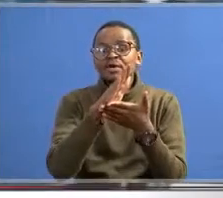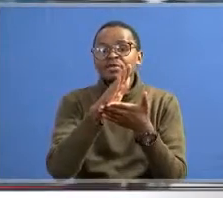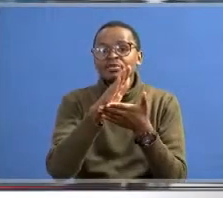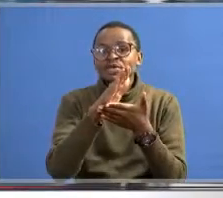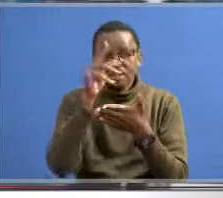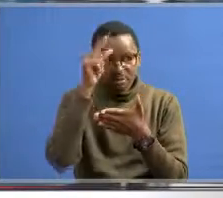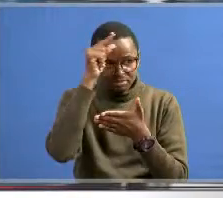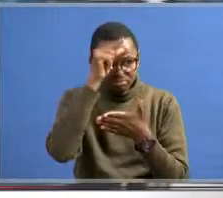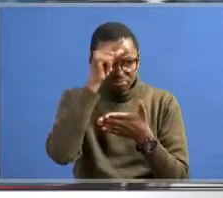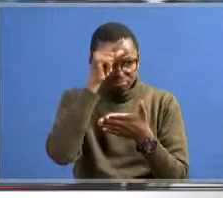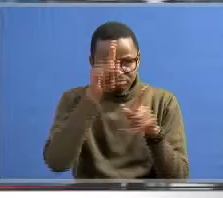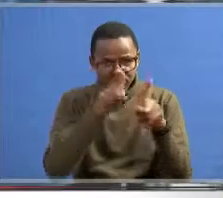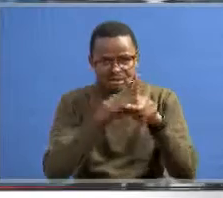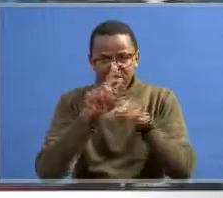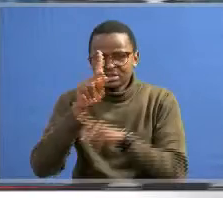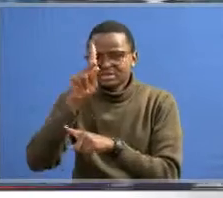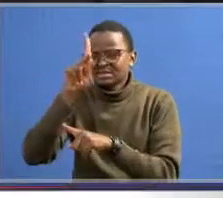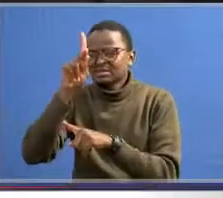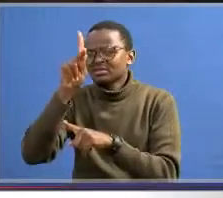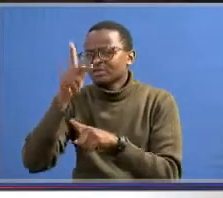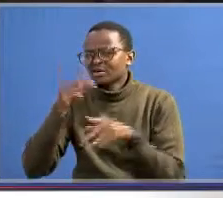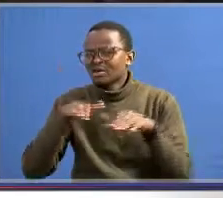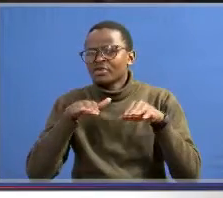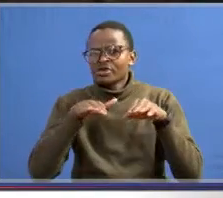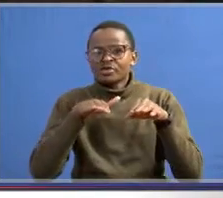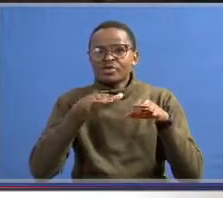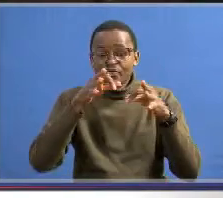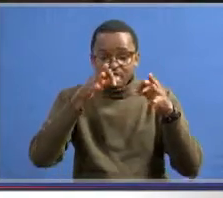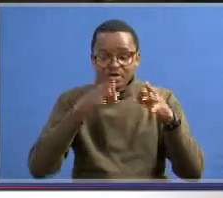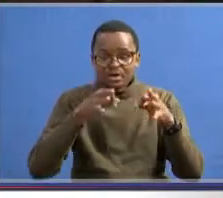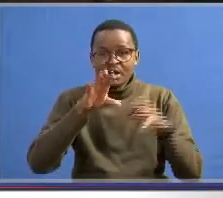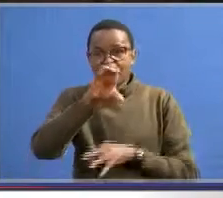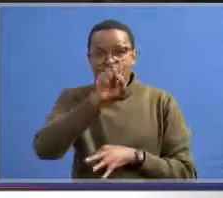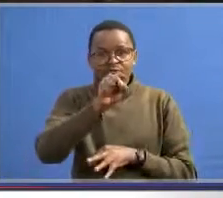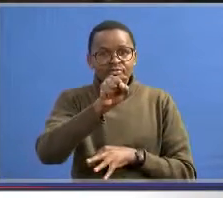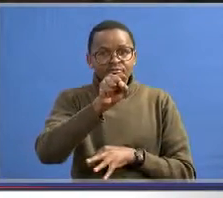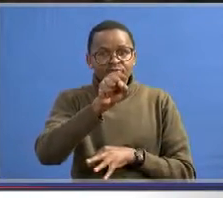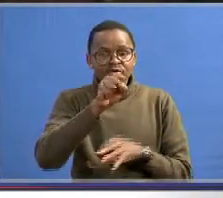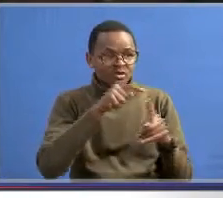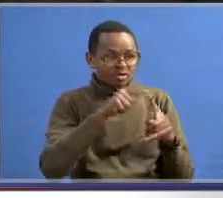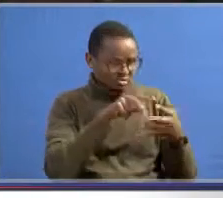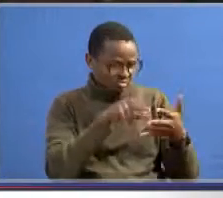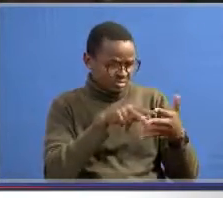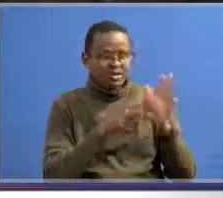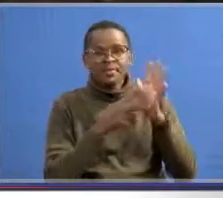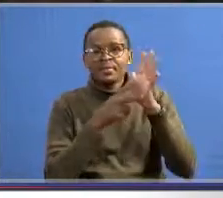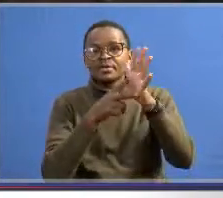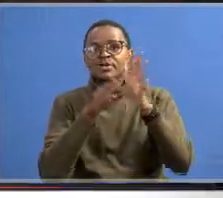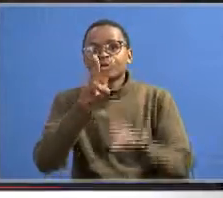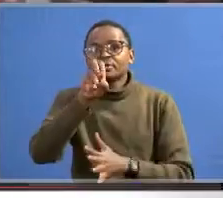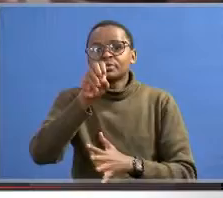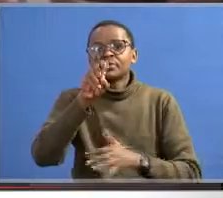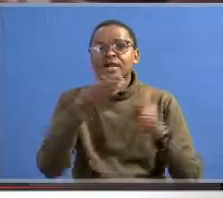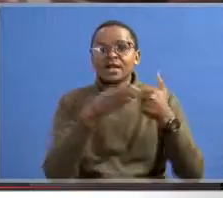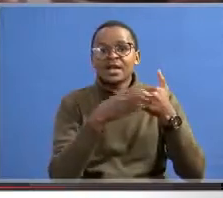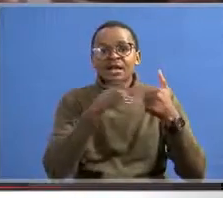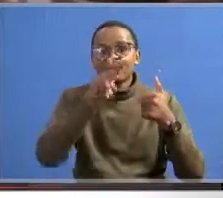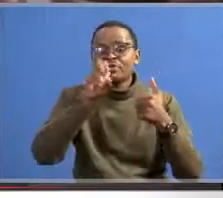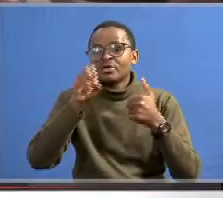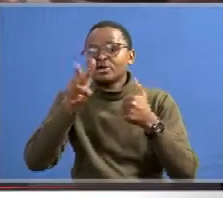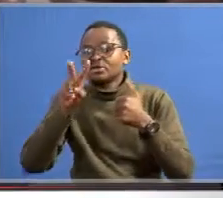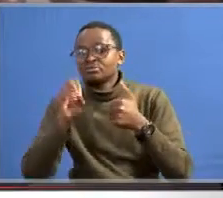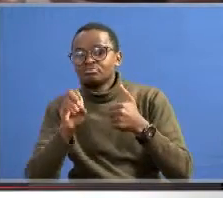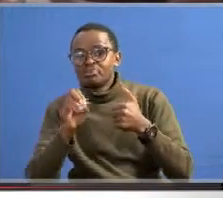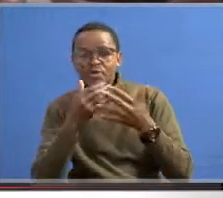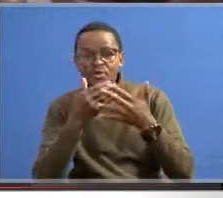government. As Kenyans honestly wait for the Treasury Cabinet Secretary Henry Rotich to read and present the 2019-2020 budgetary